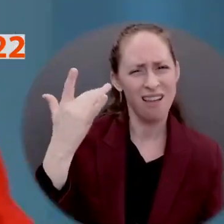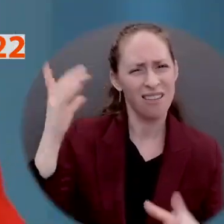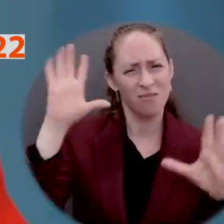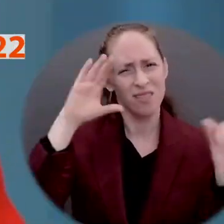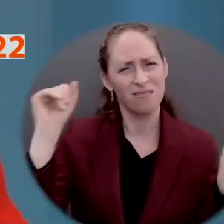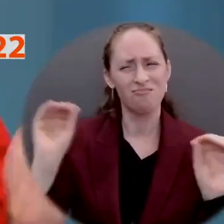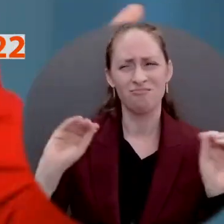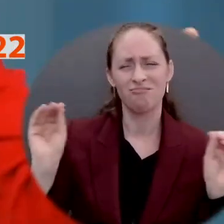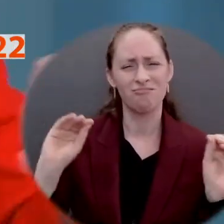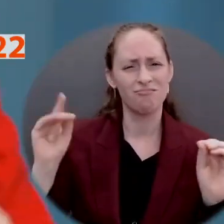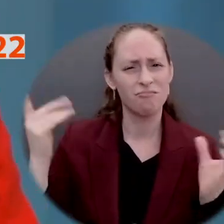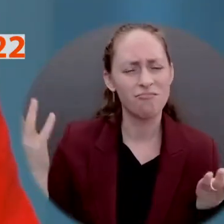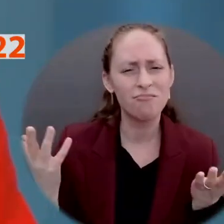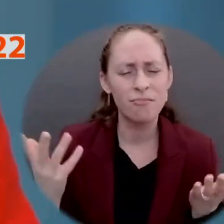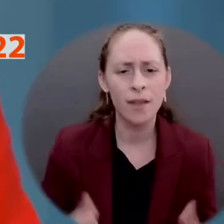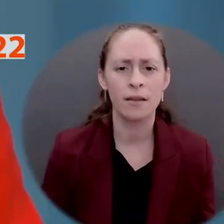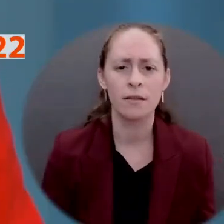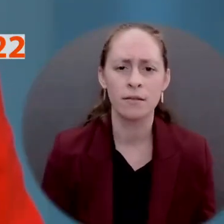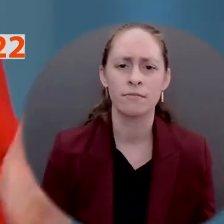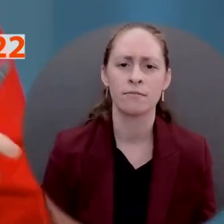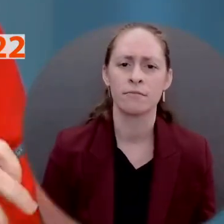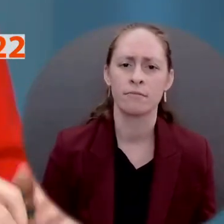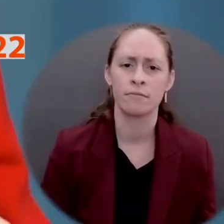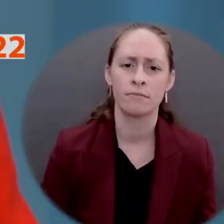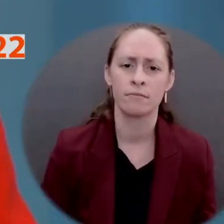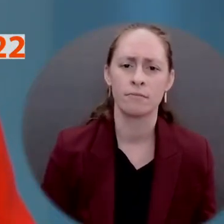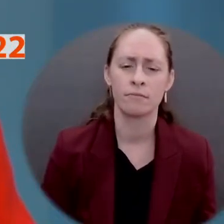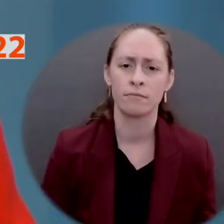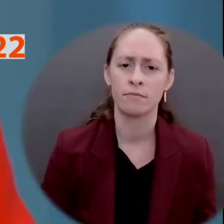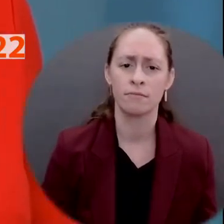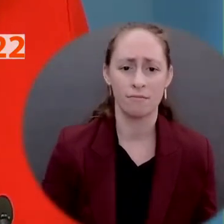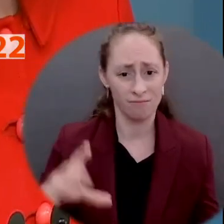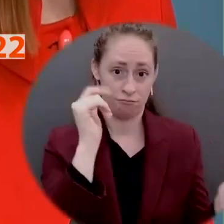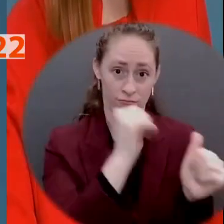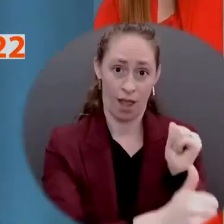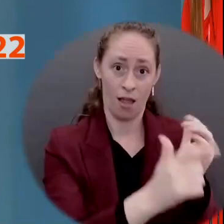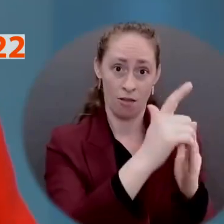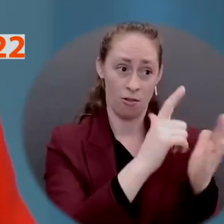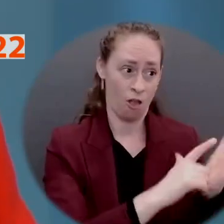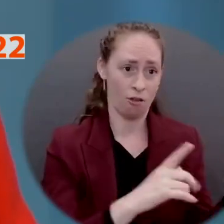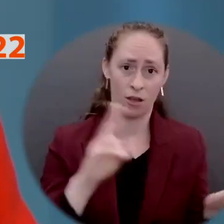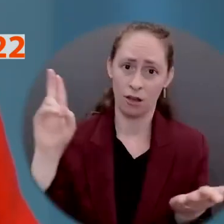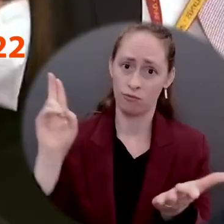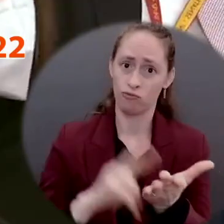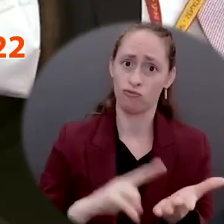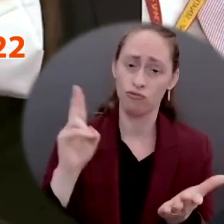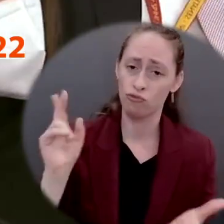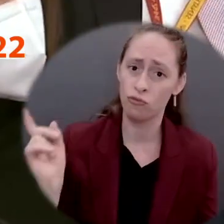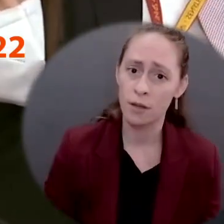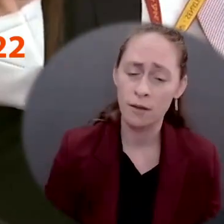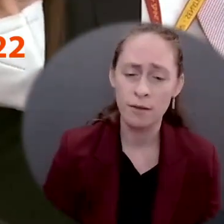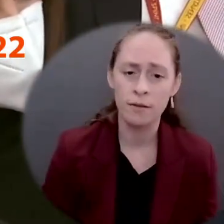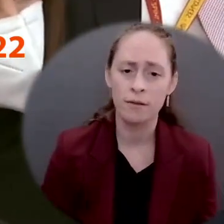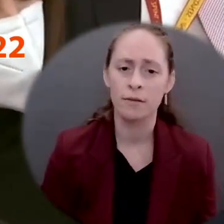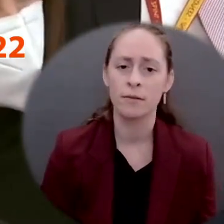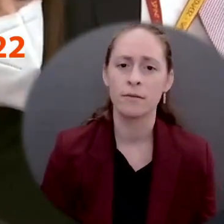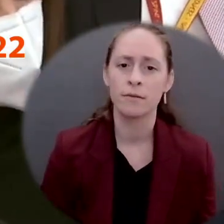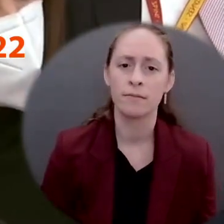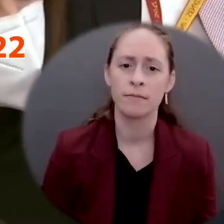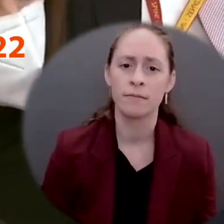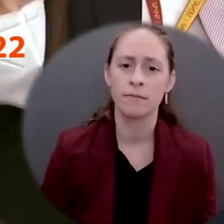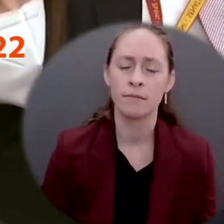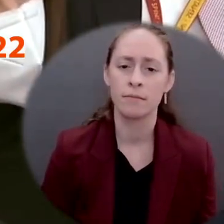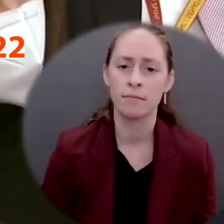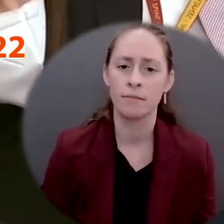has conveyed he'd be happy to sign a bill into law that all of those members could work to get passed. Yesterday marks the 30th House Democrat to announce their retirement